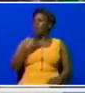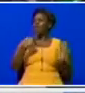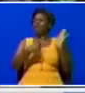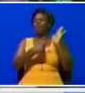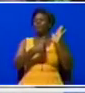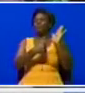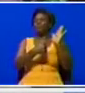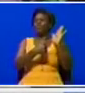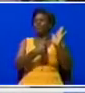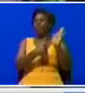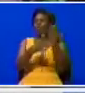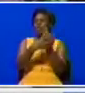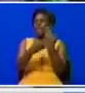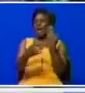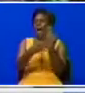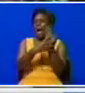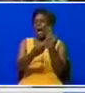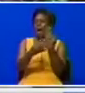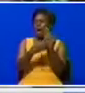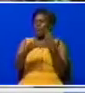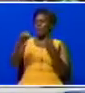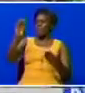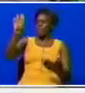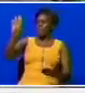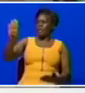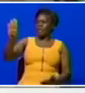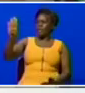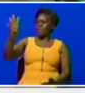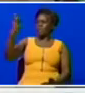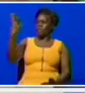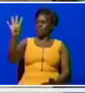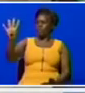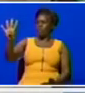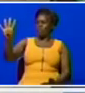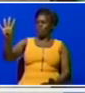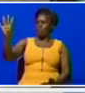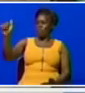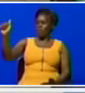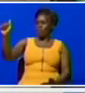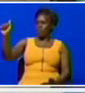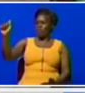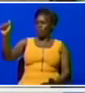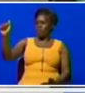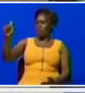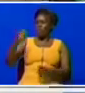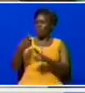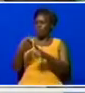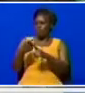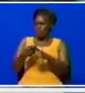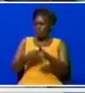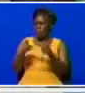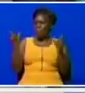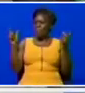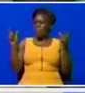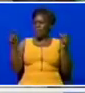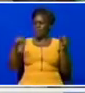the scanned copies of the Form 34As, where these results were being relayed from. And I think from the point of the media,